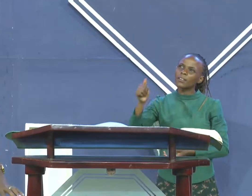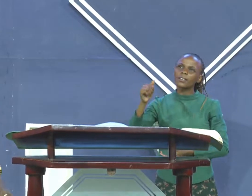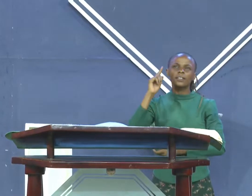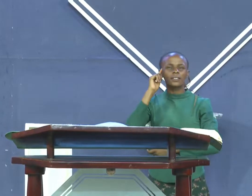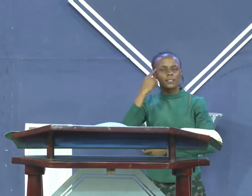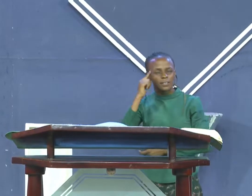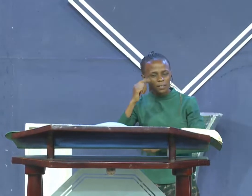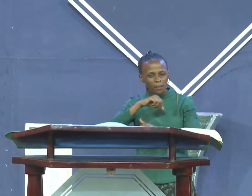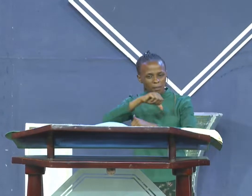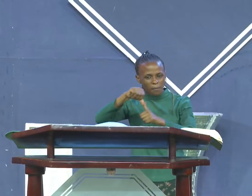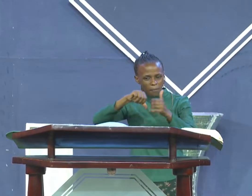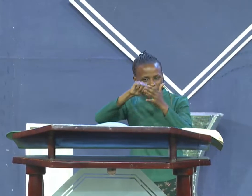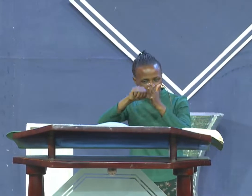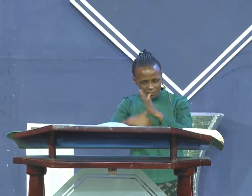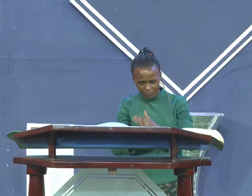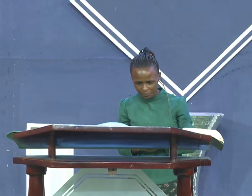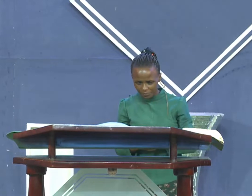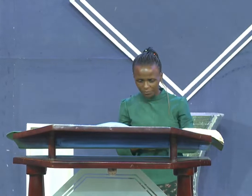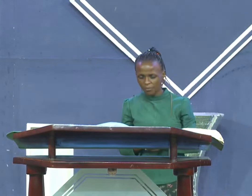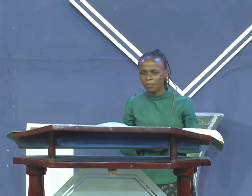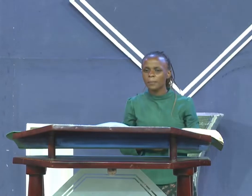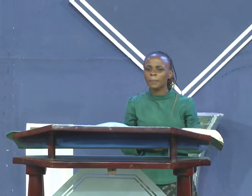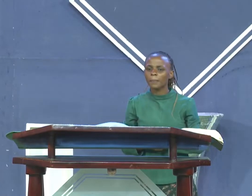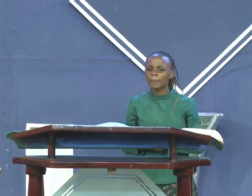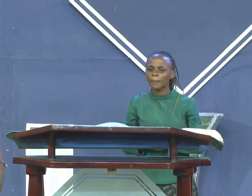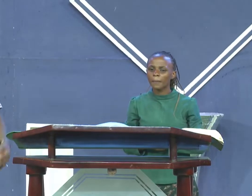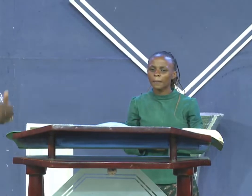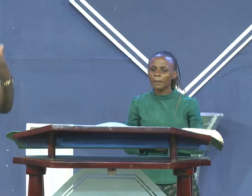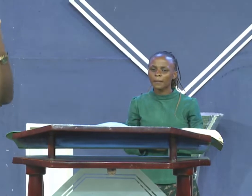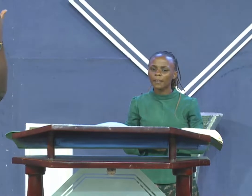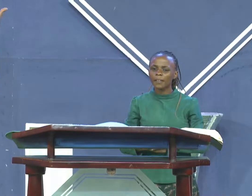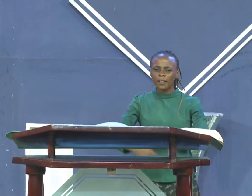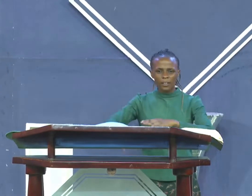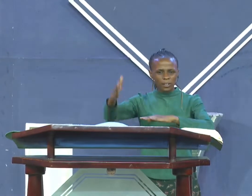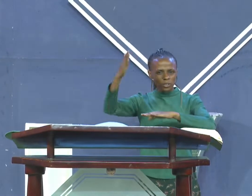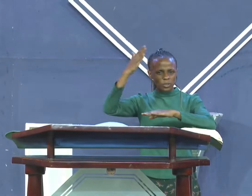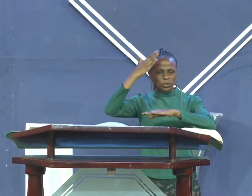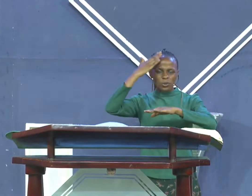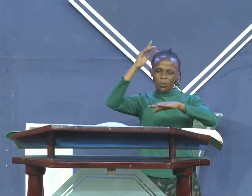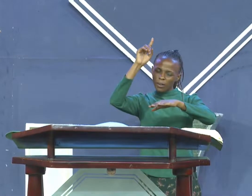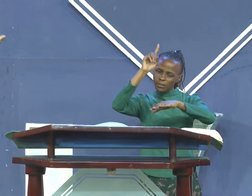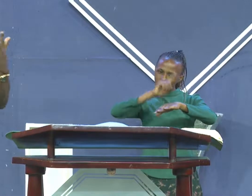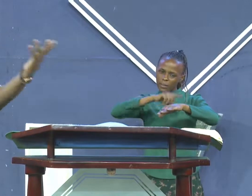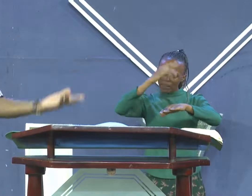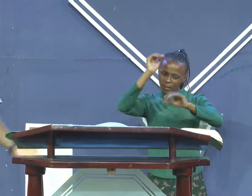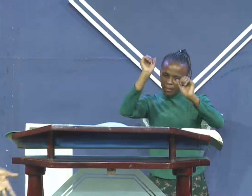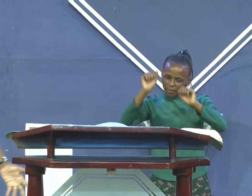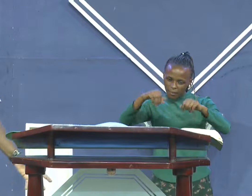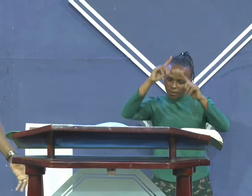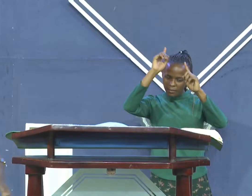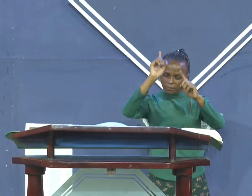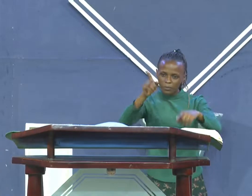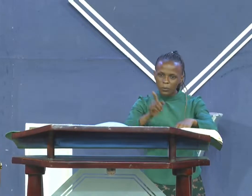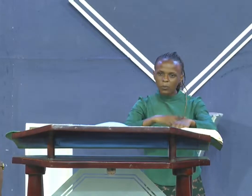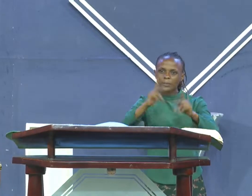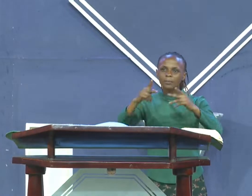this. You know, a time can come when people's sight is blurred.